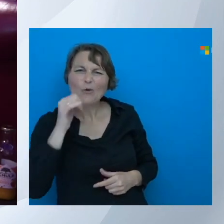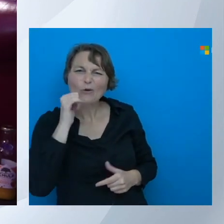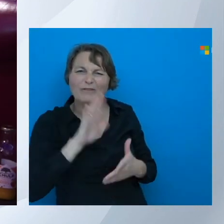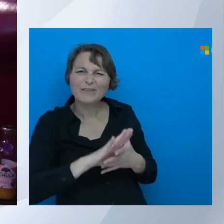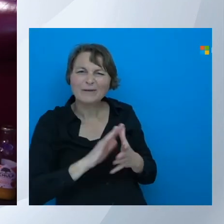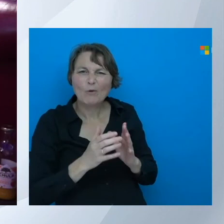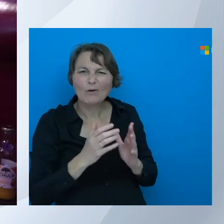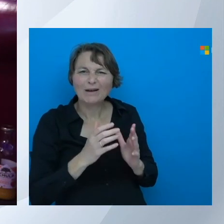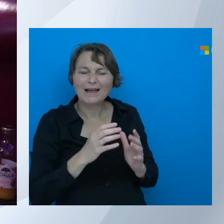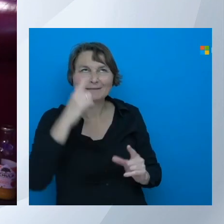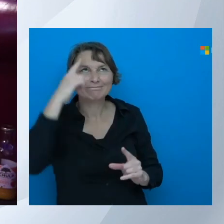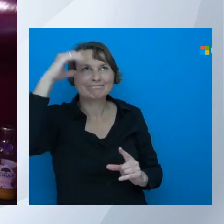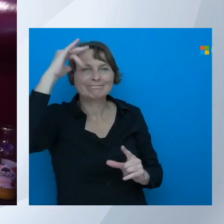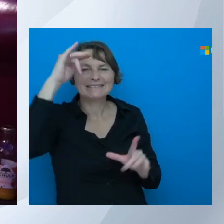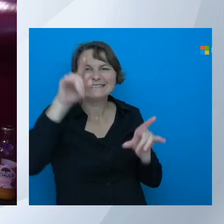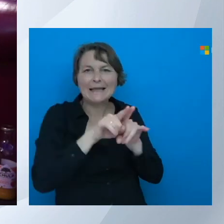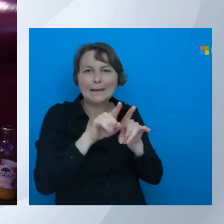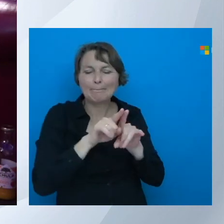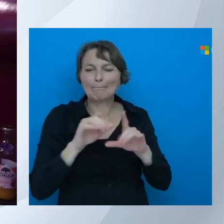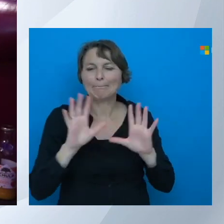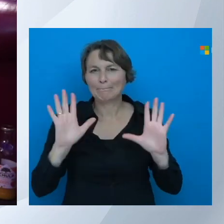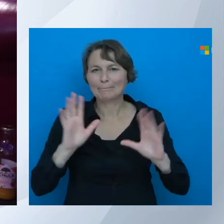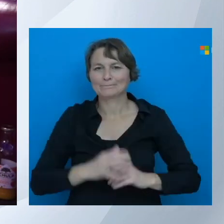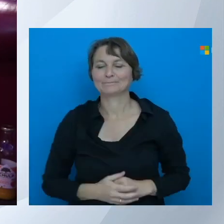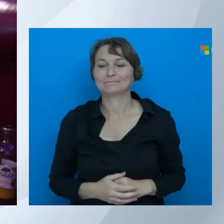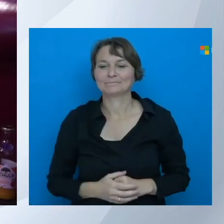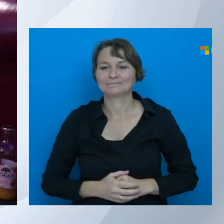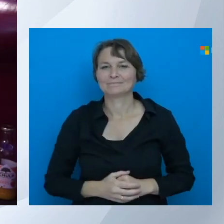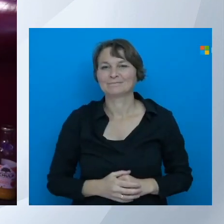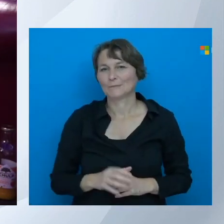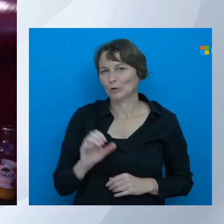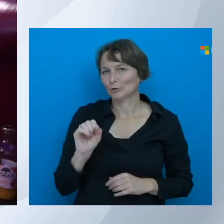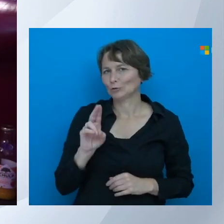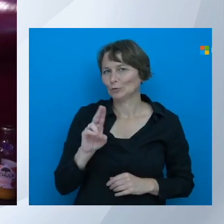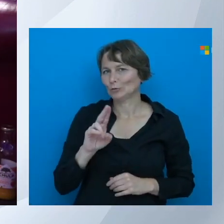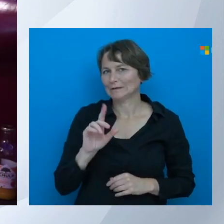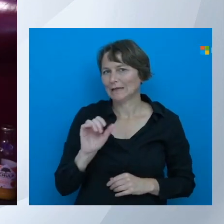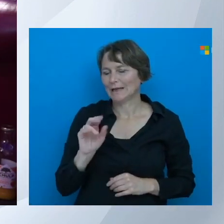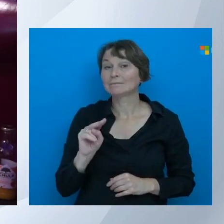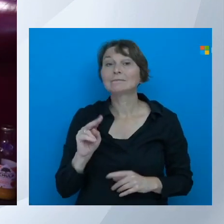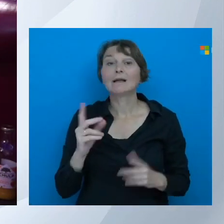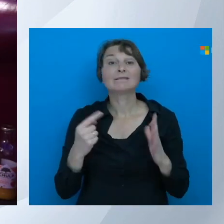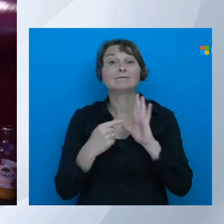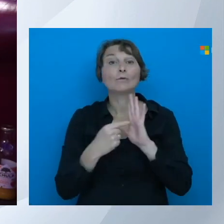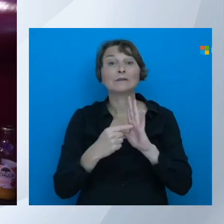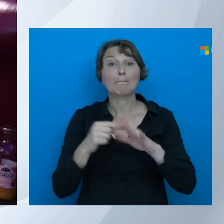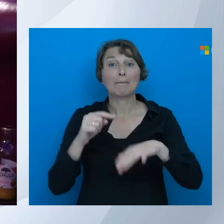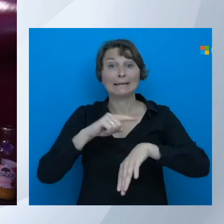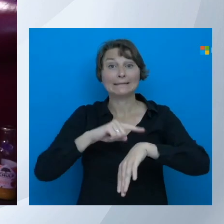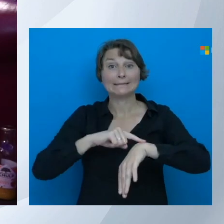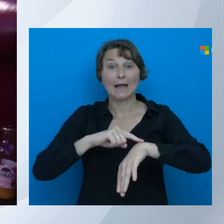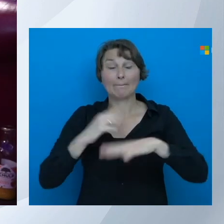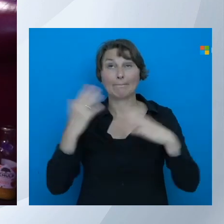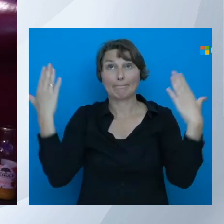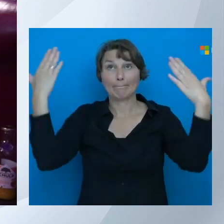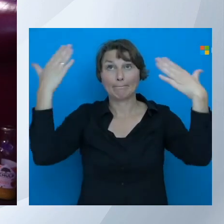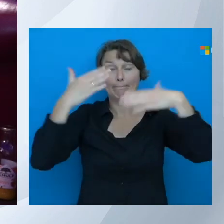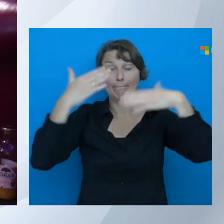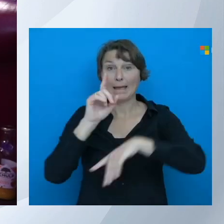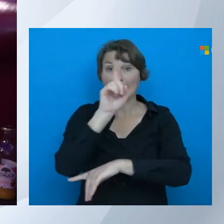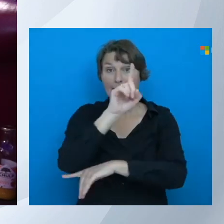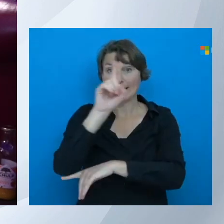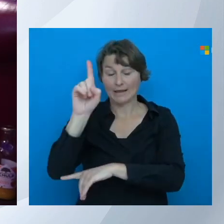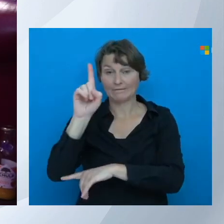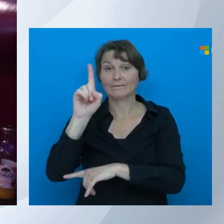is like the same when sometimes at 11 o'clock for a little while, then at 11 the lights went out and